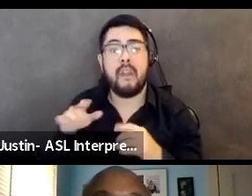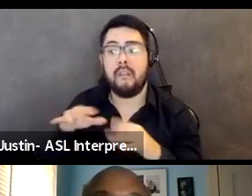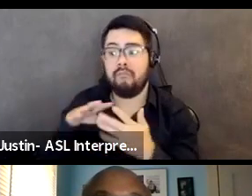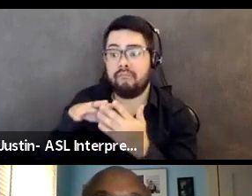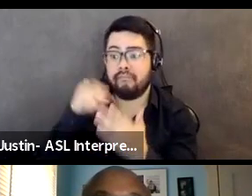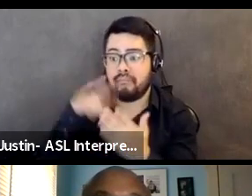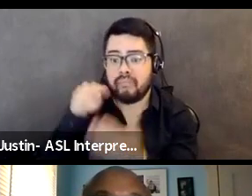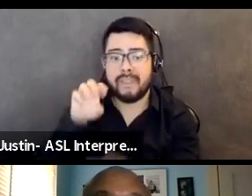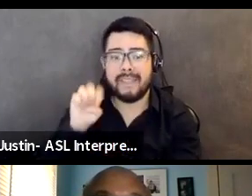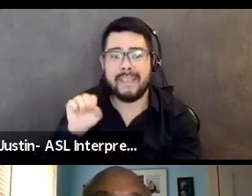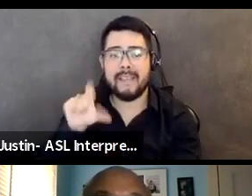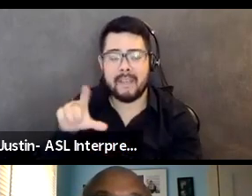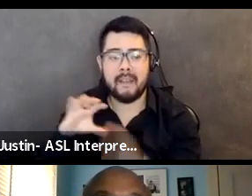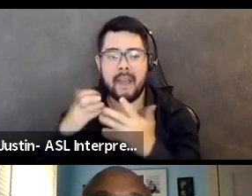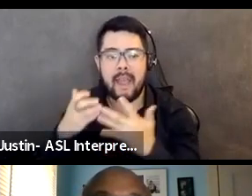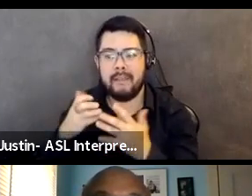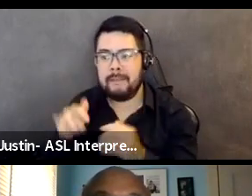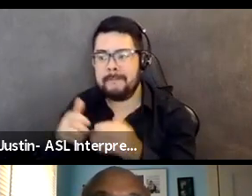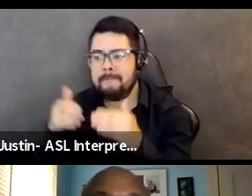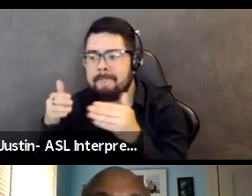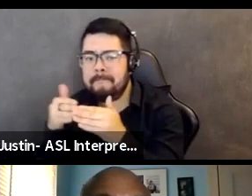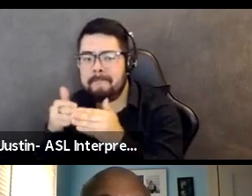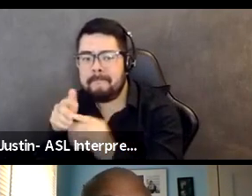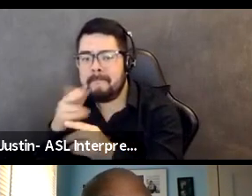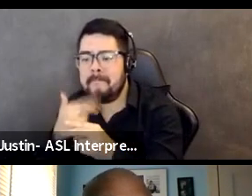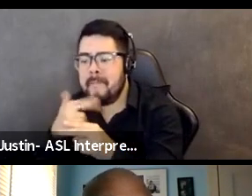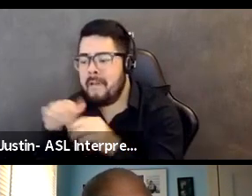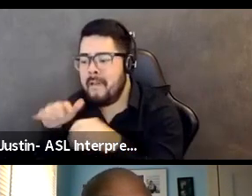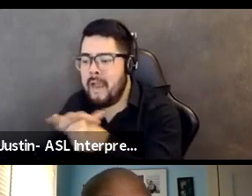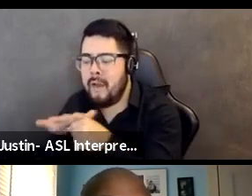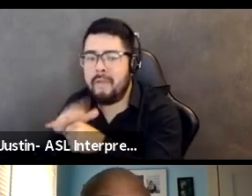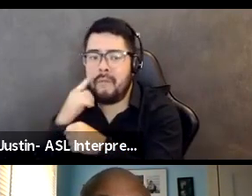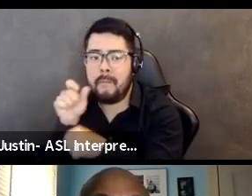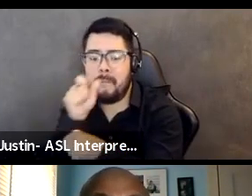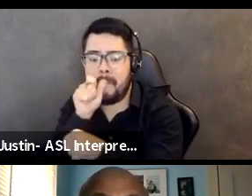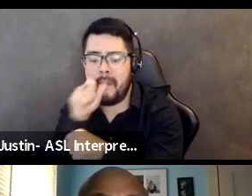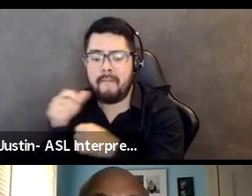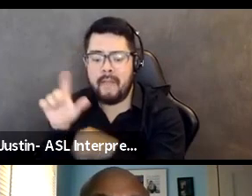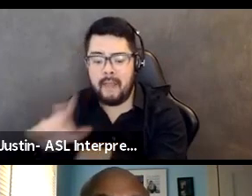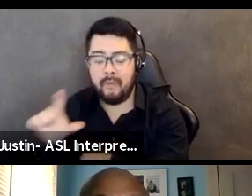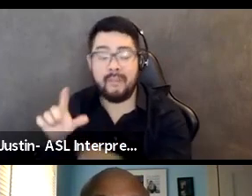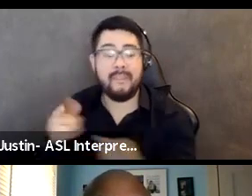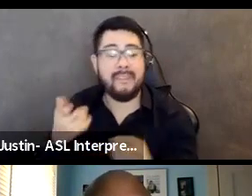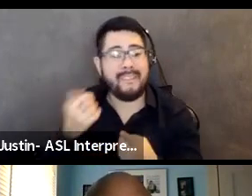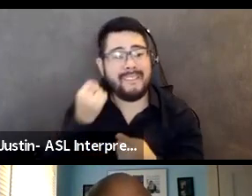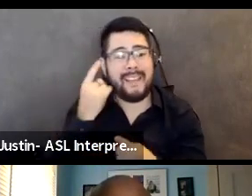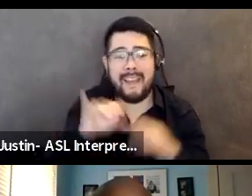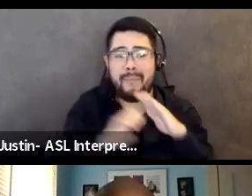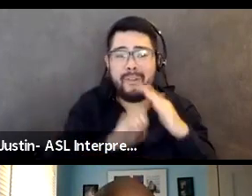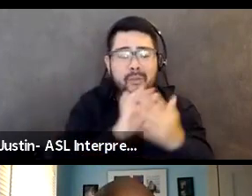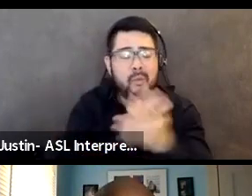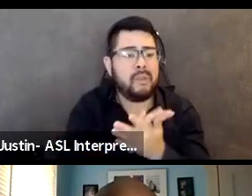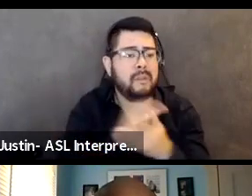held in a private area of the library which sagadas does not even have because it was converted into a classroom due to overcrowding today at